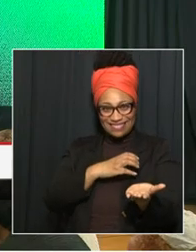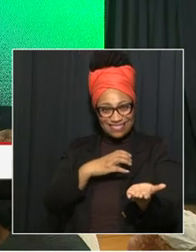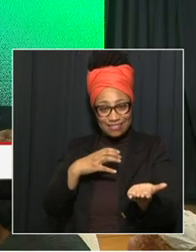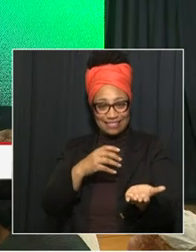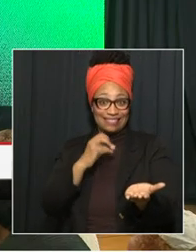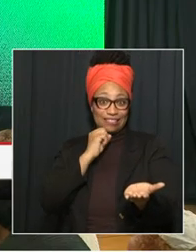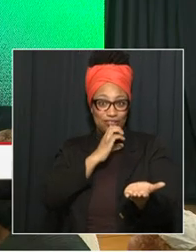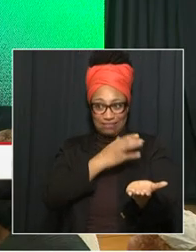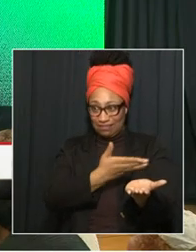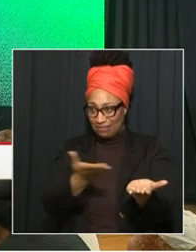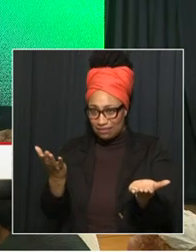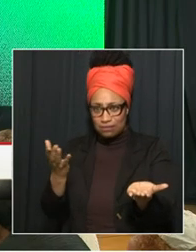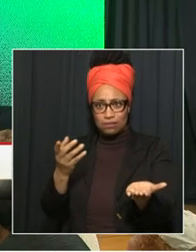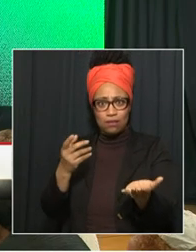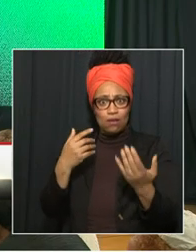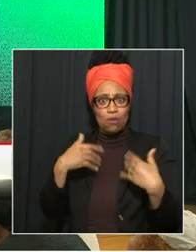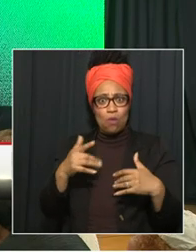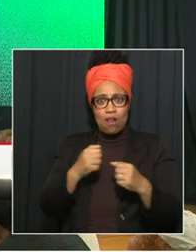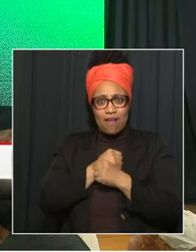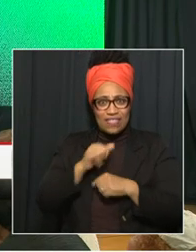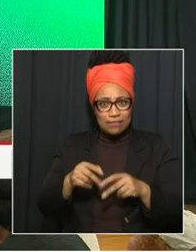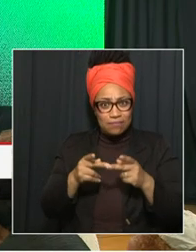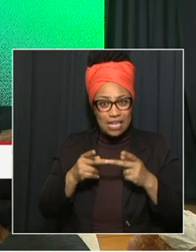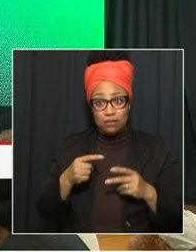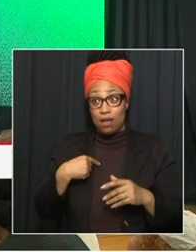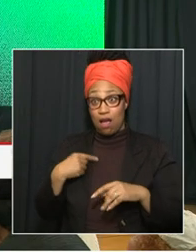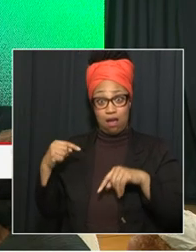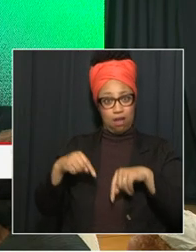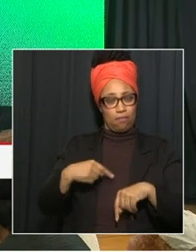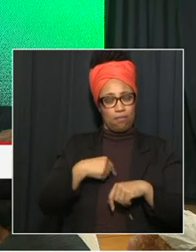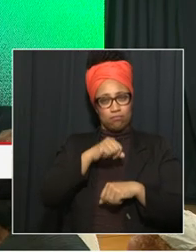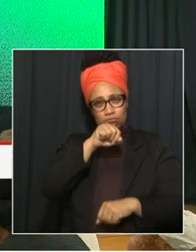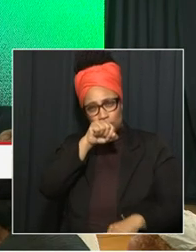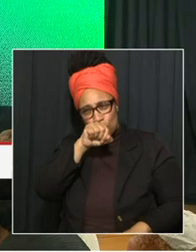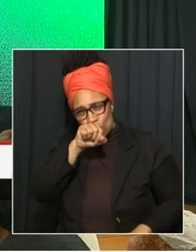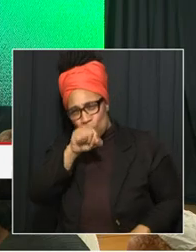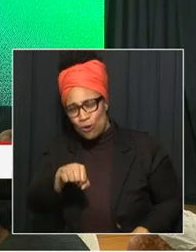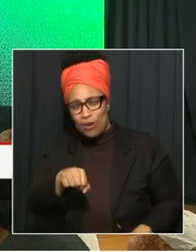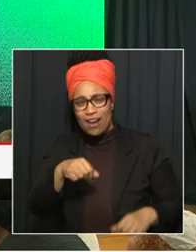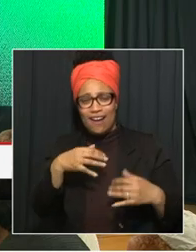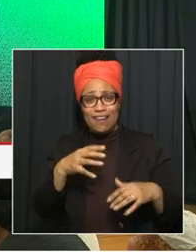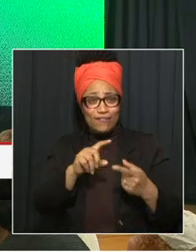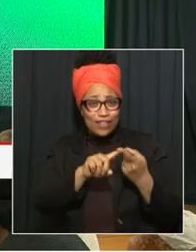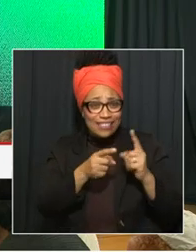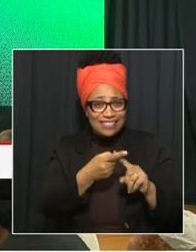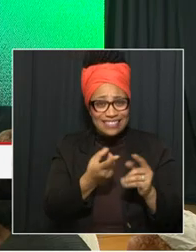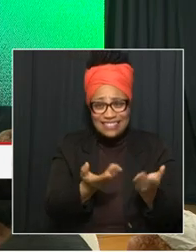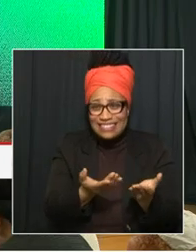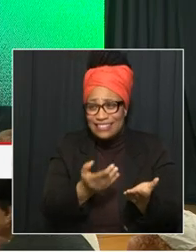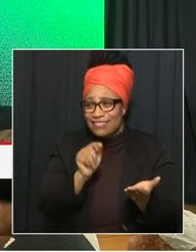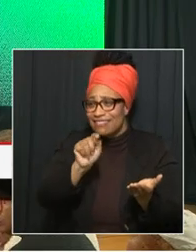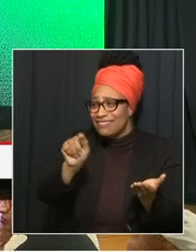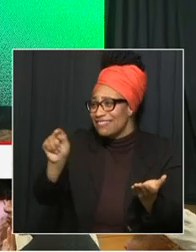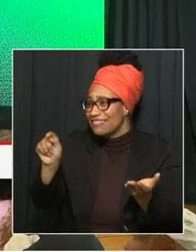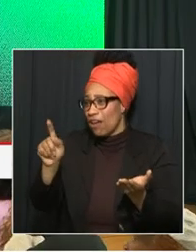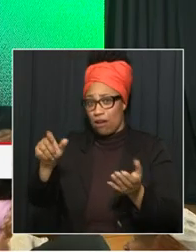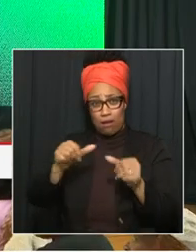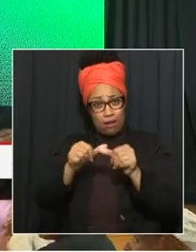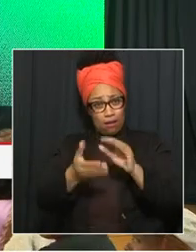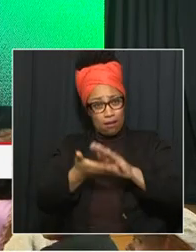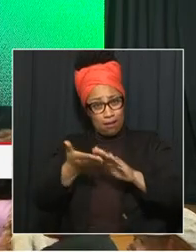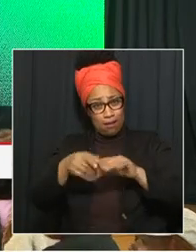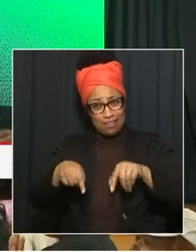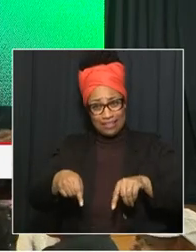space, and I couldn't be prouder of what we have done here together at Hattie Holmes. I see your director, Teresa. Give Teresa a big round